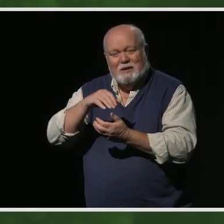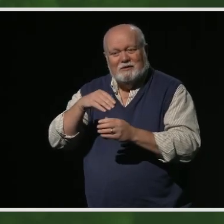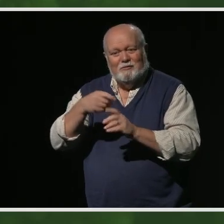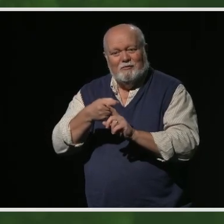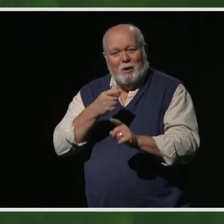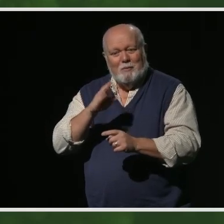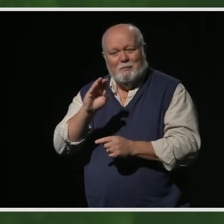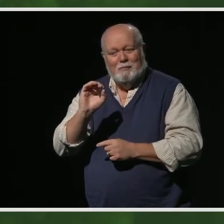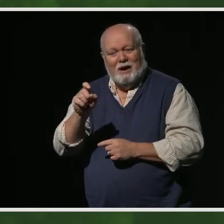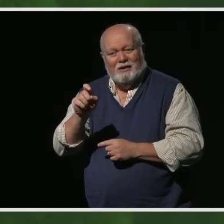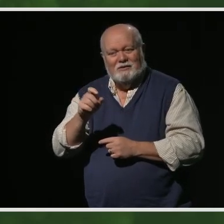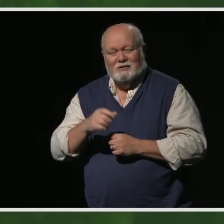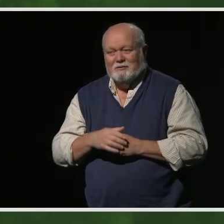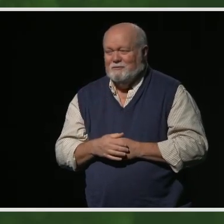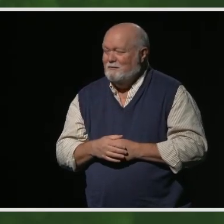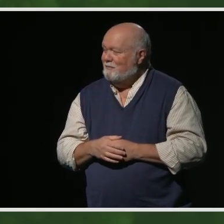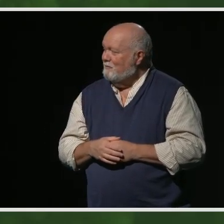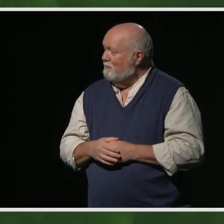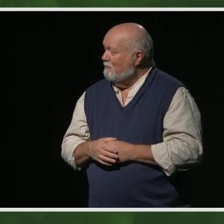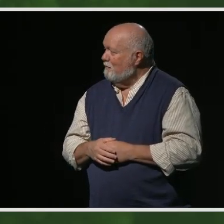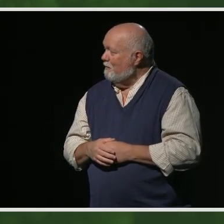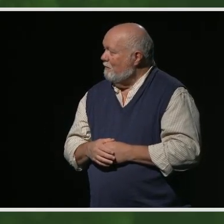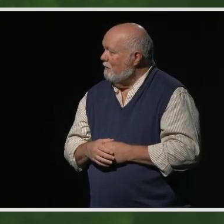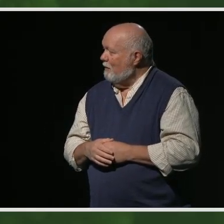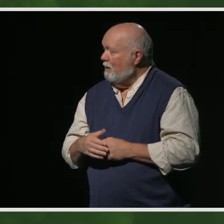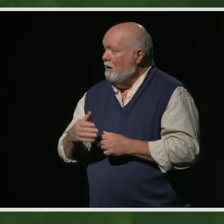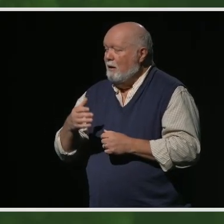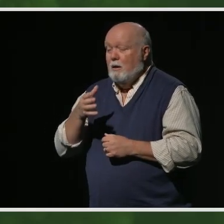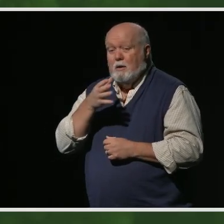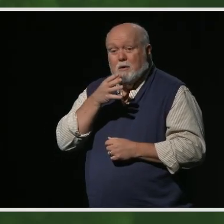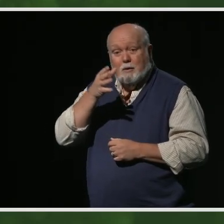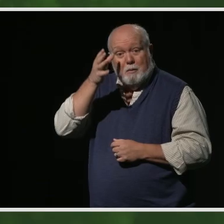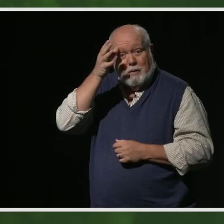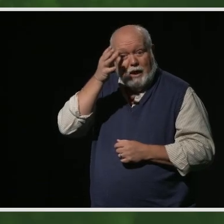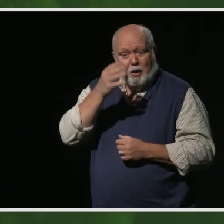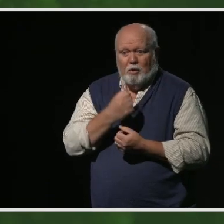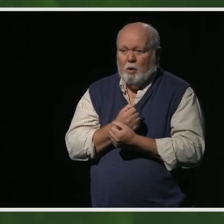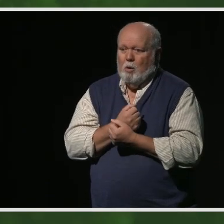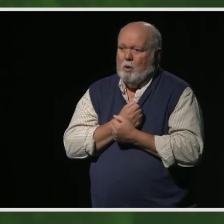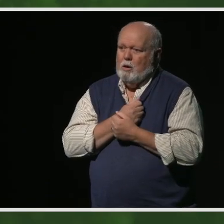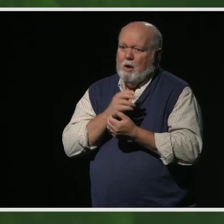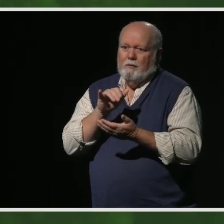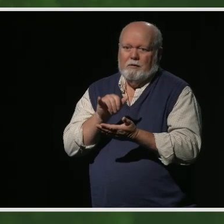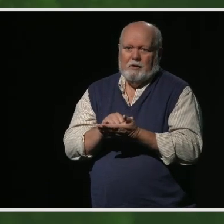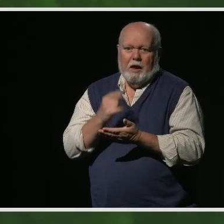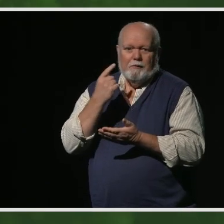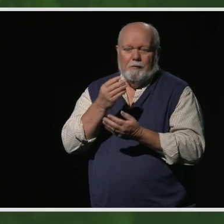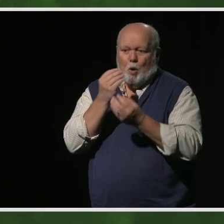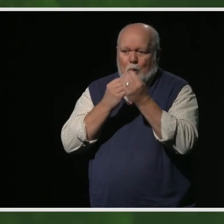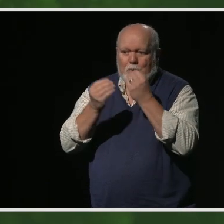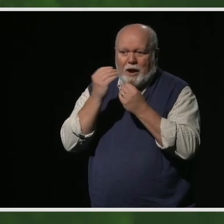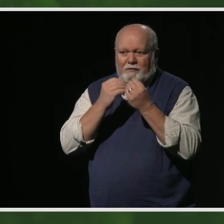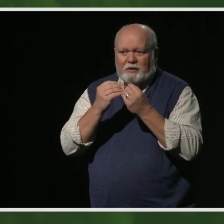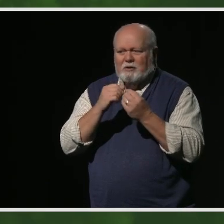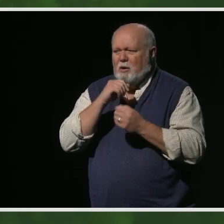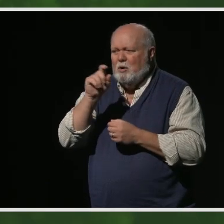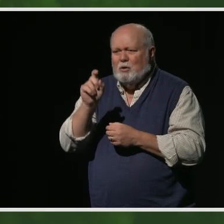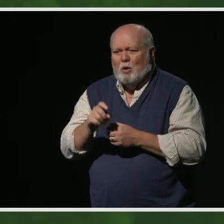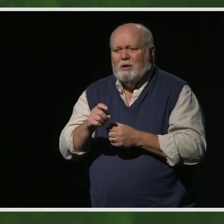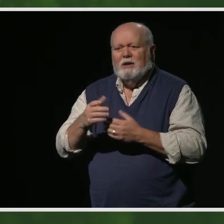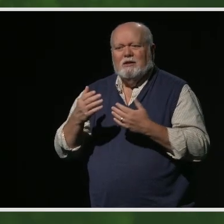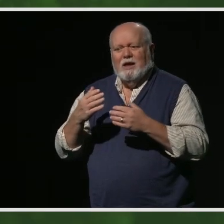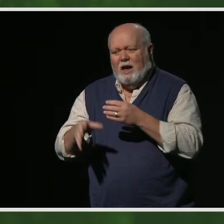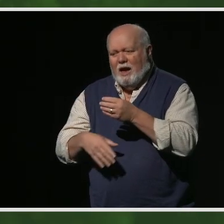Athletes love the protein, parents love the ease. We are a solution for breakfast without eggs and shakes.